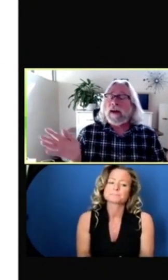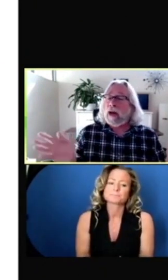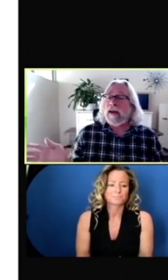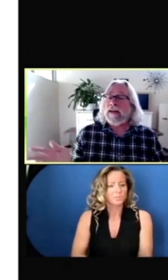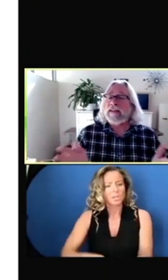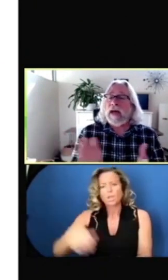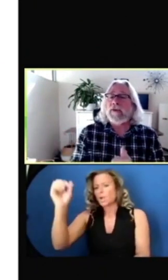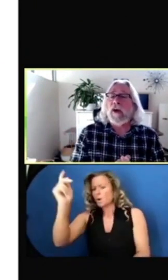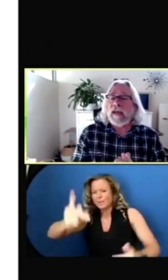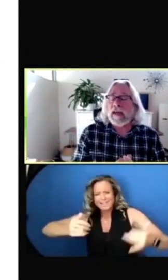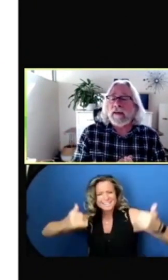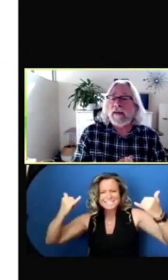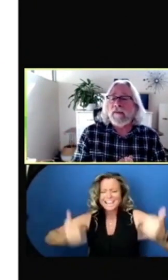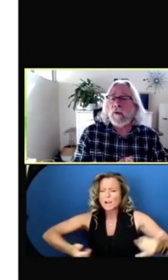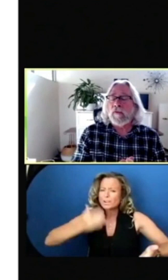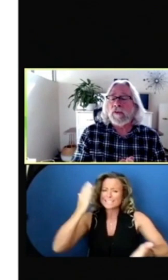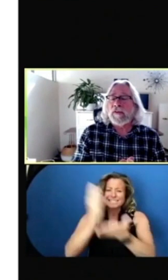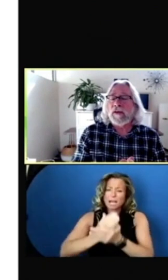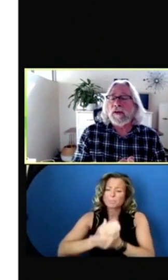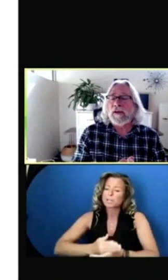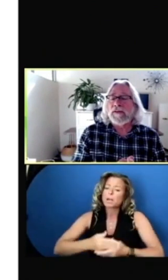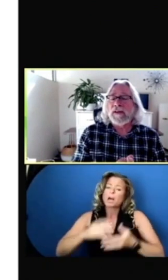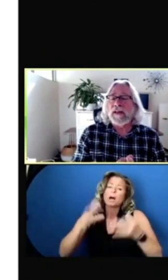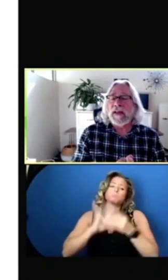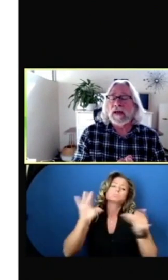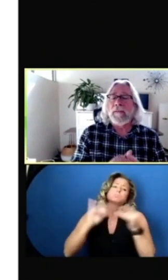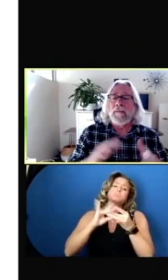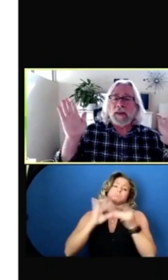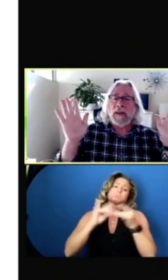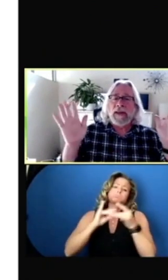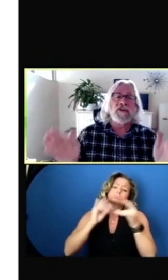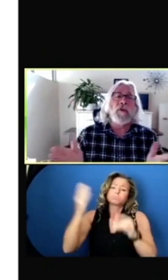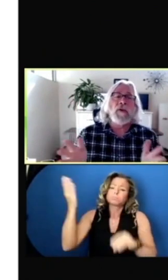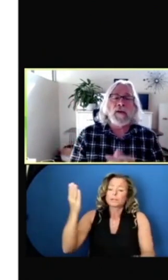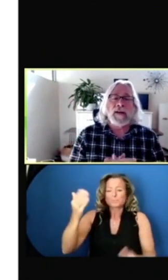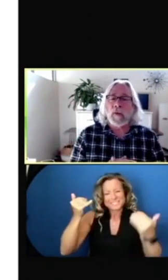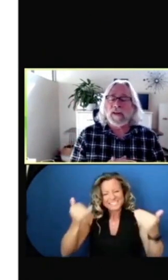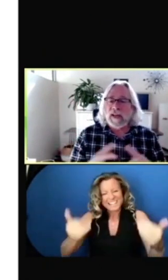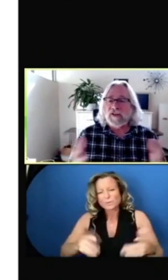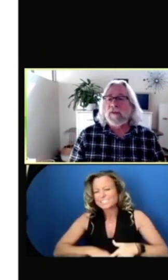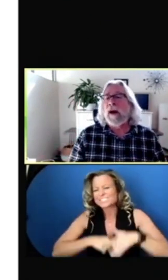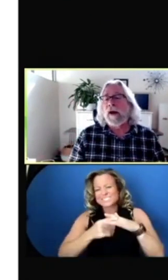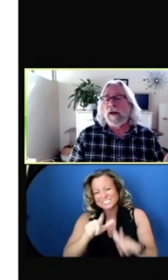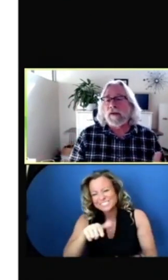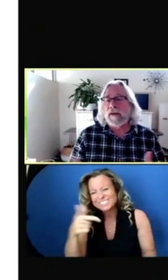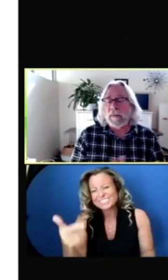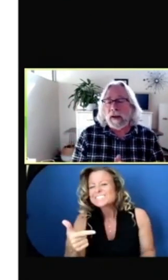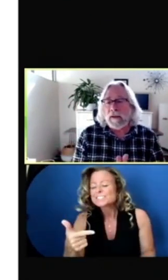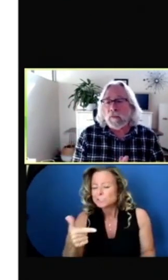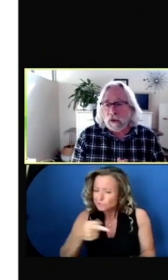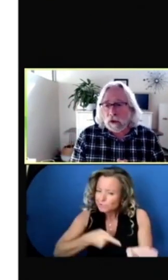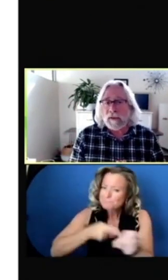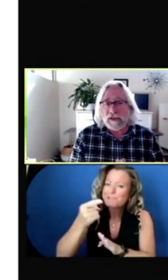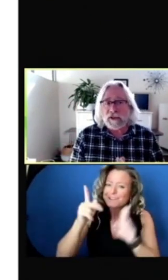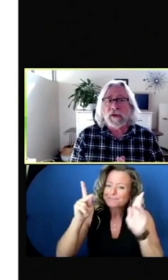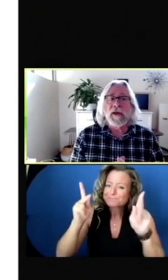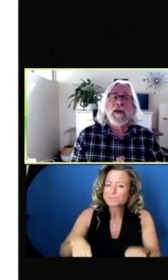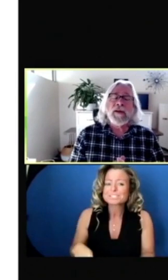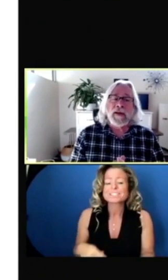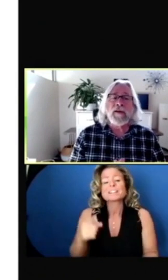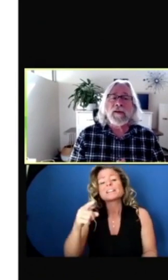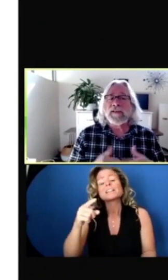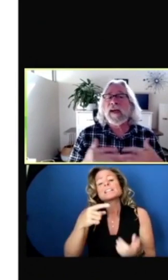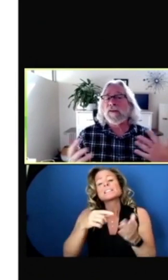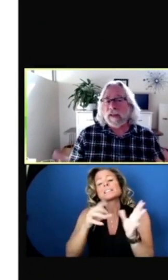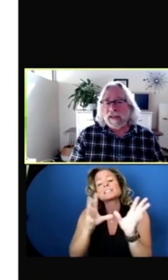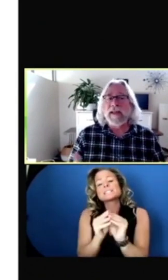Okay, great. Now I get to stop talking and give you over to the main show here. And so our session moderator, it's my real pleasure